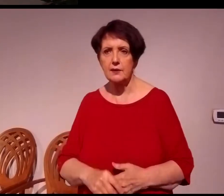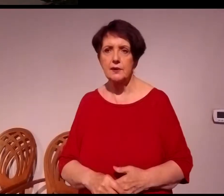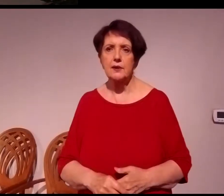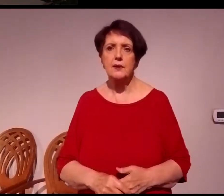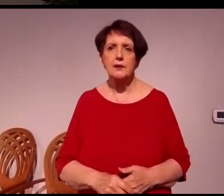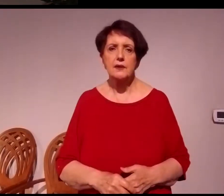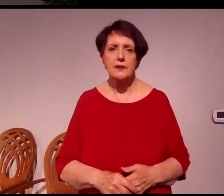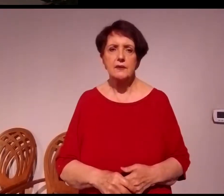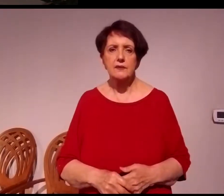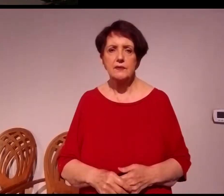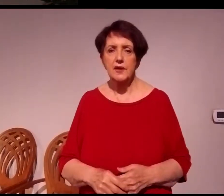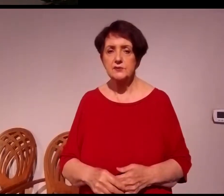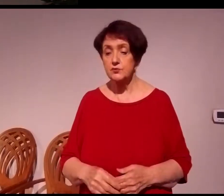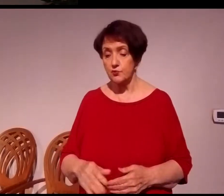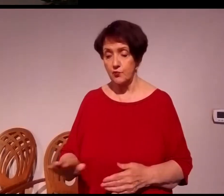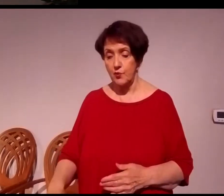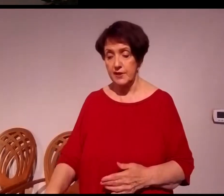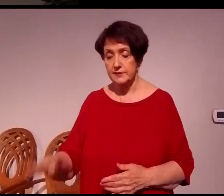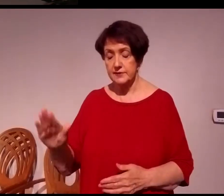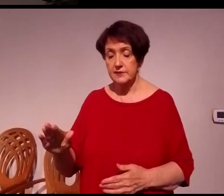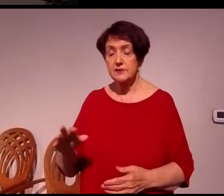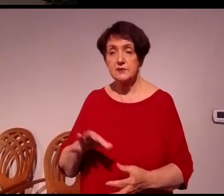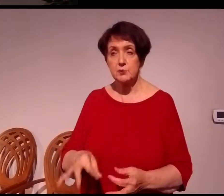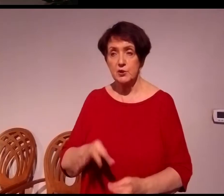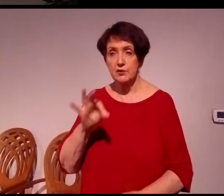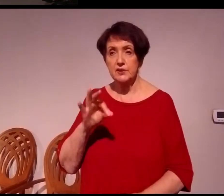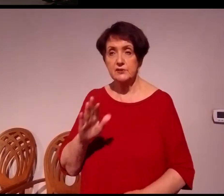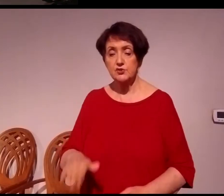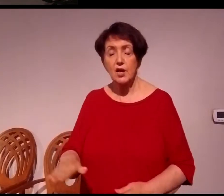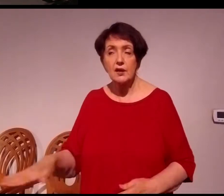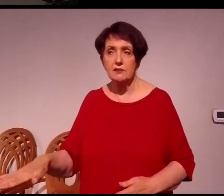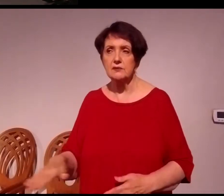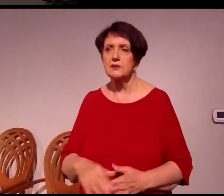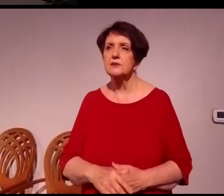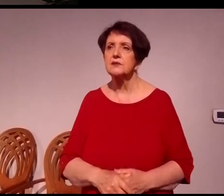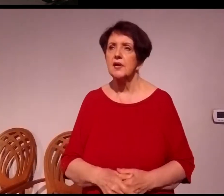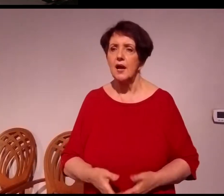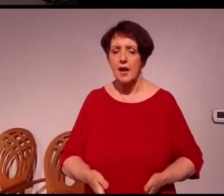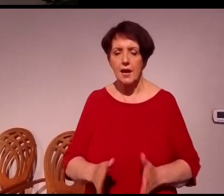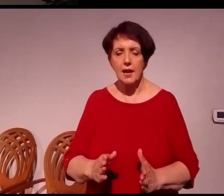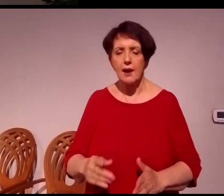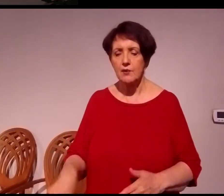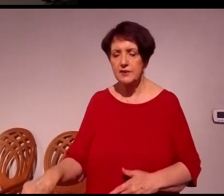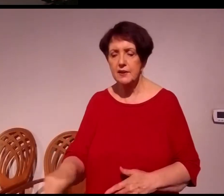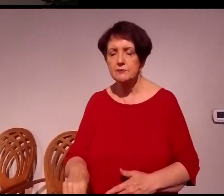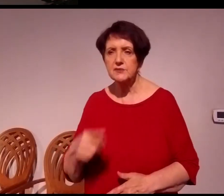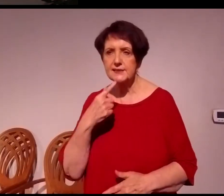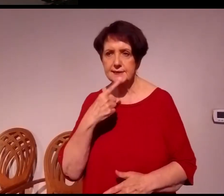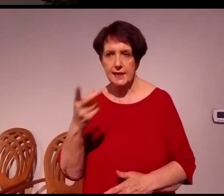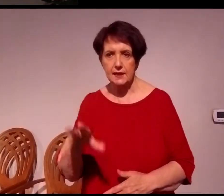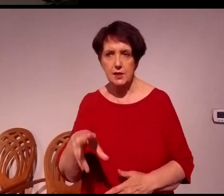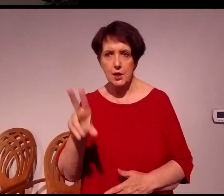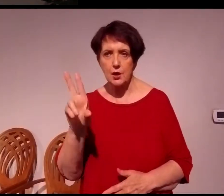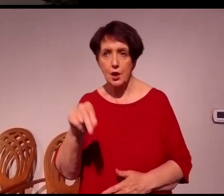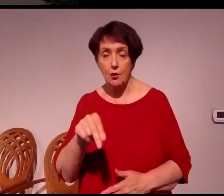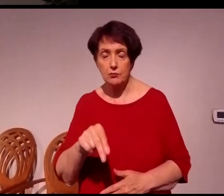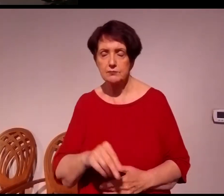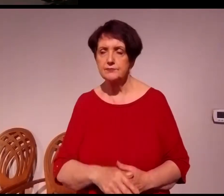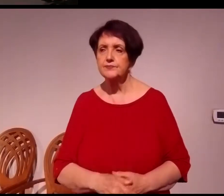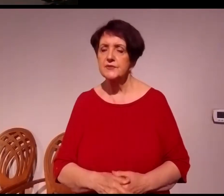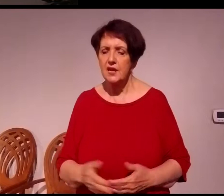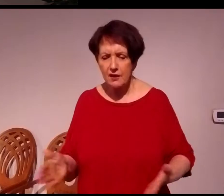called raising a spirited child. And part of that is allowing them to say no, actually encouraging it